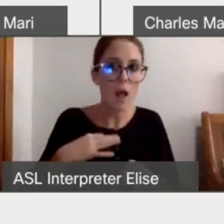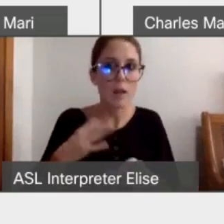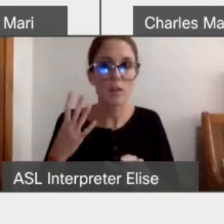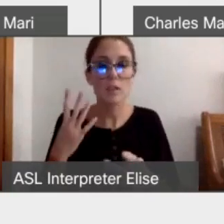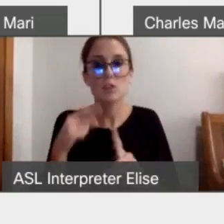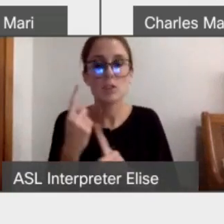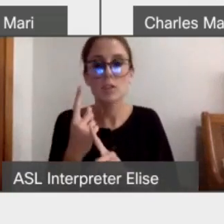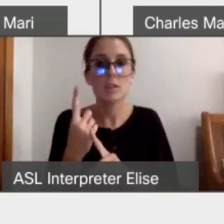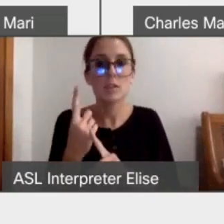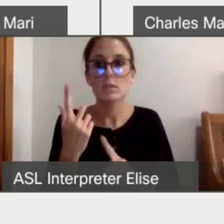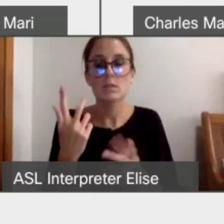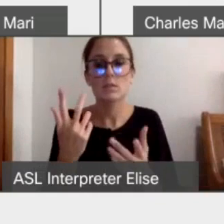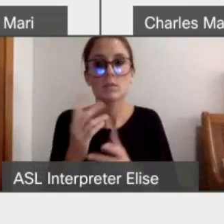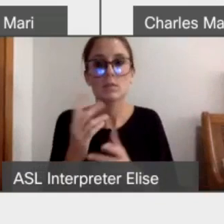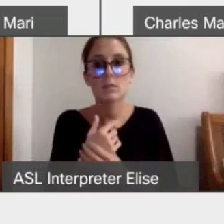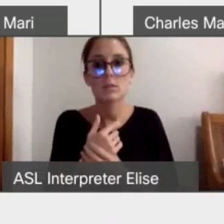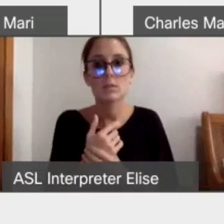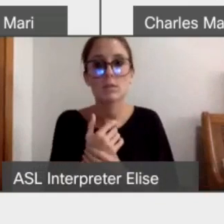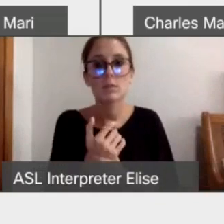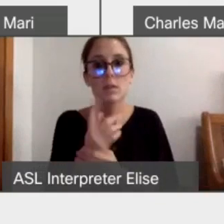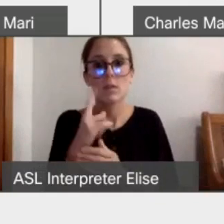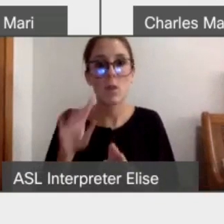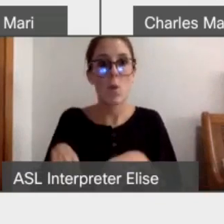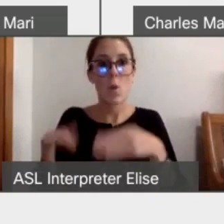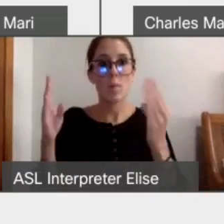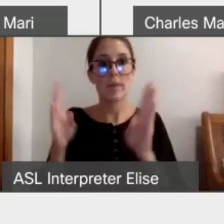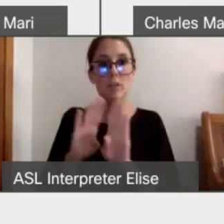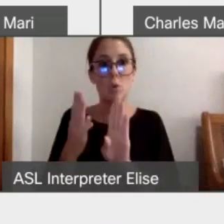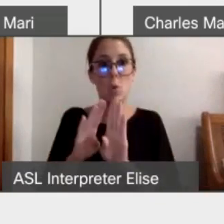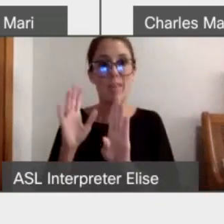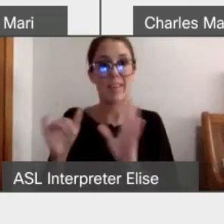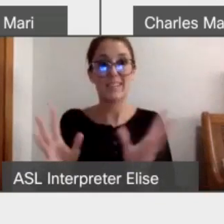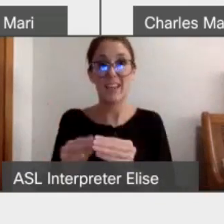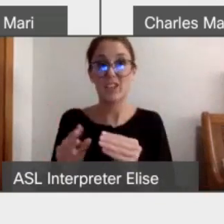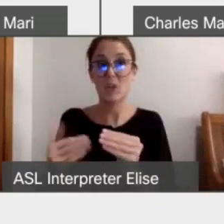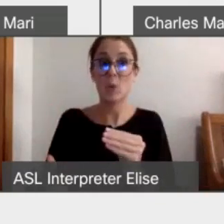the, the open door session, and